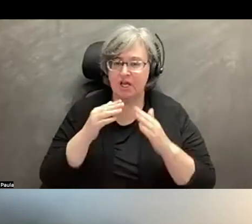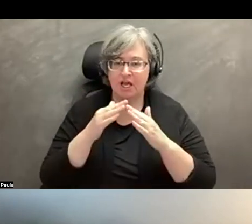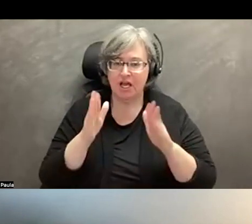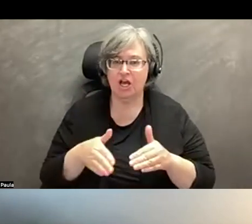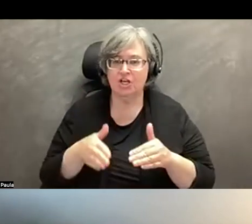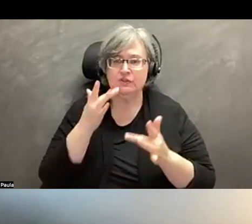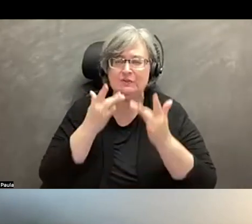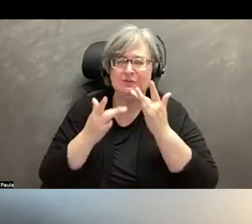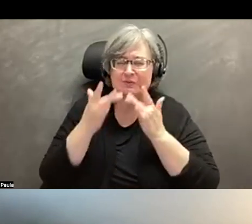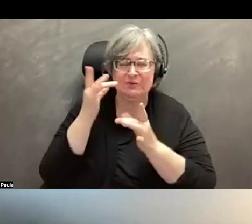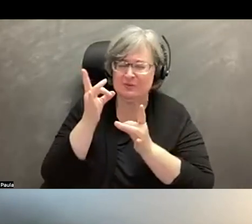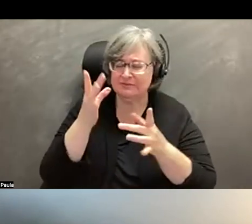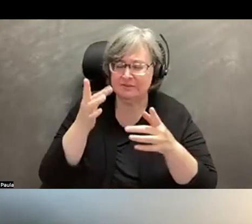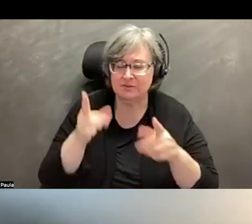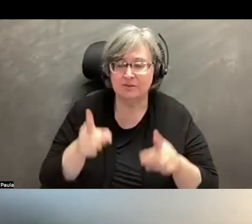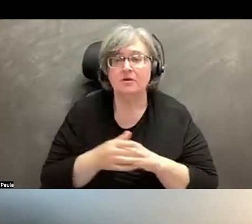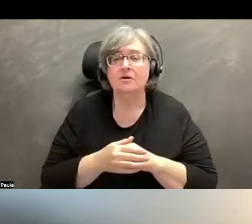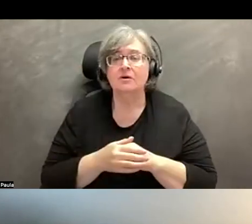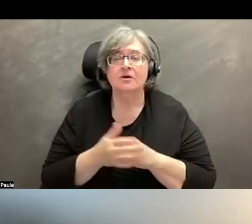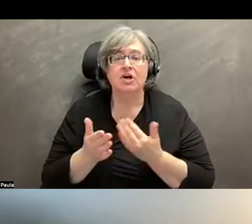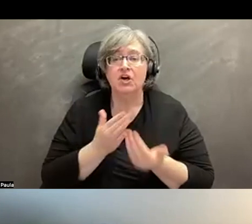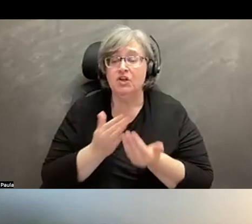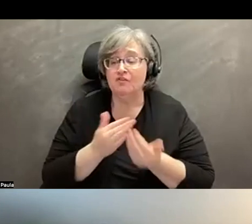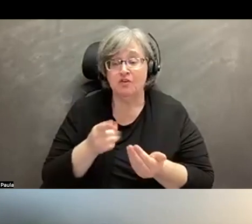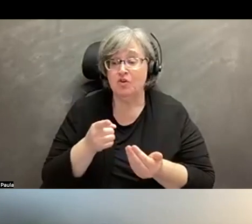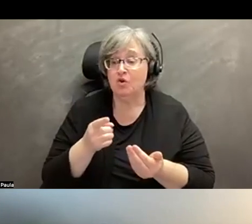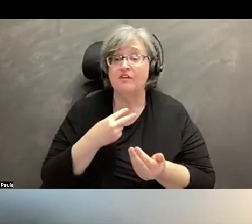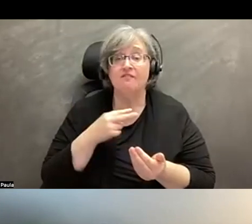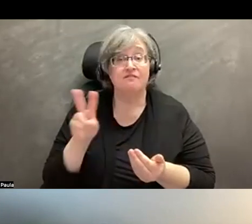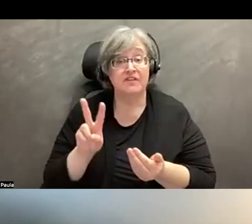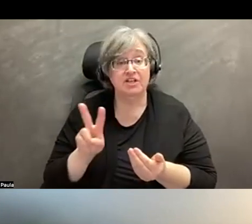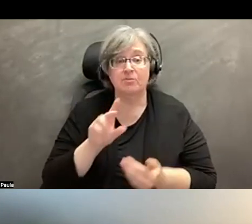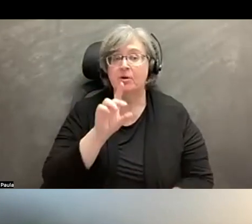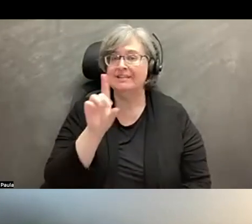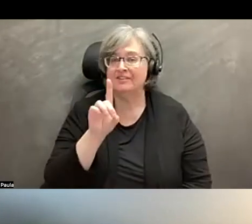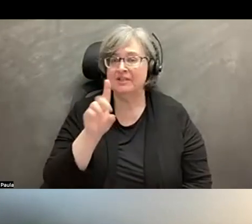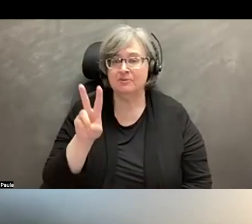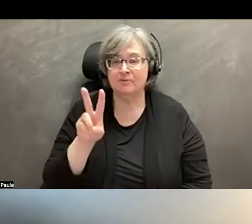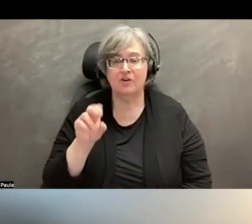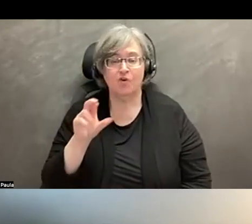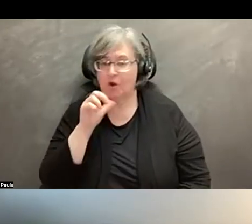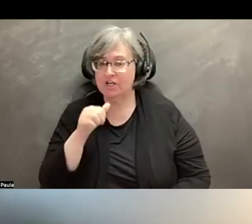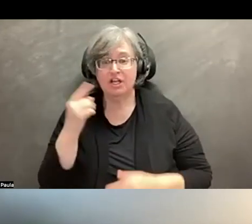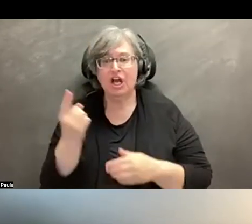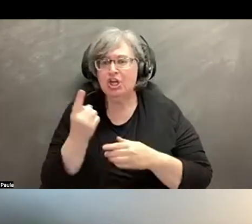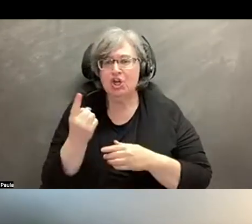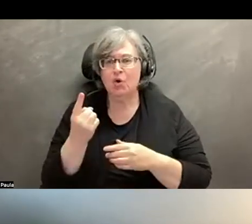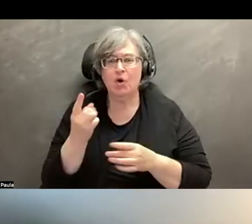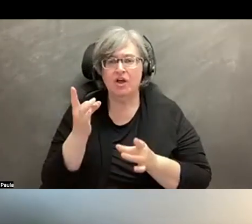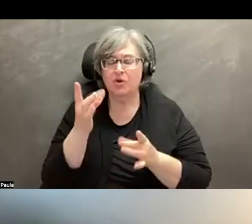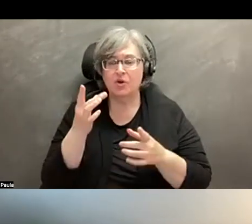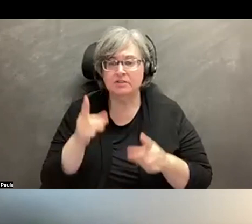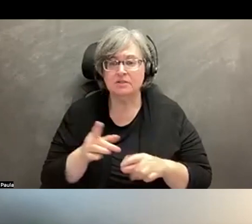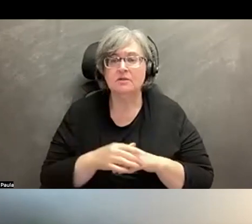housing crisis. Whether you are a victim of domestic violence or not, we are still, and not just the crisis of there being